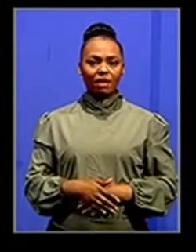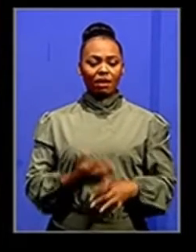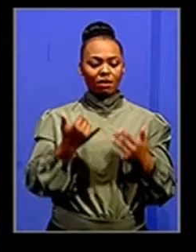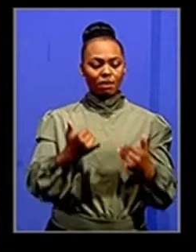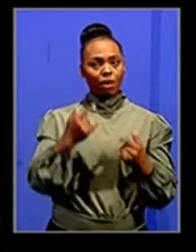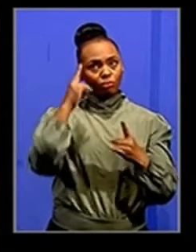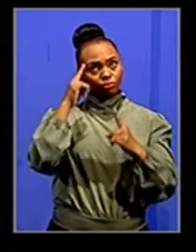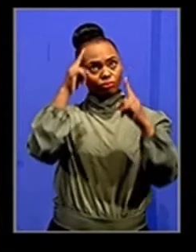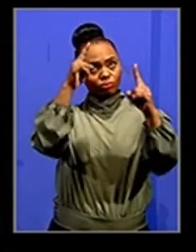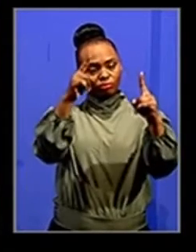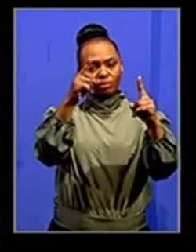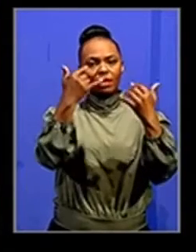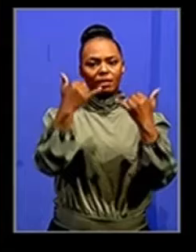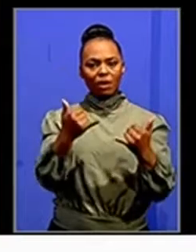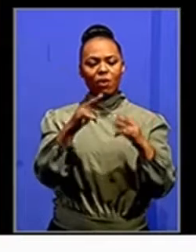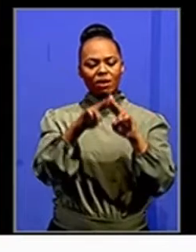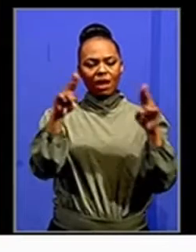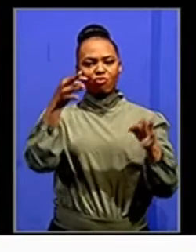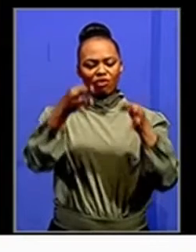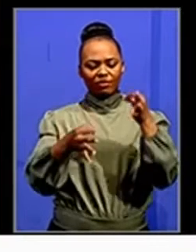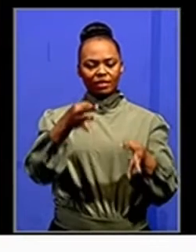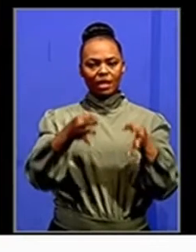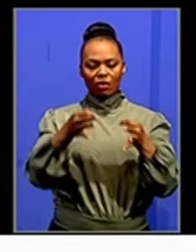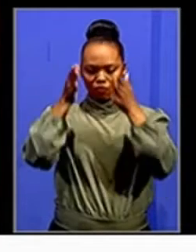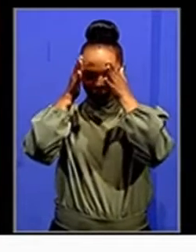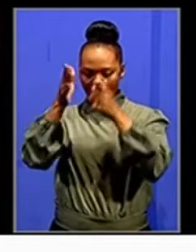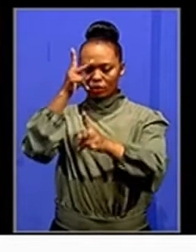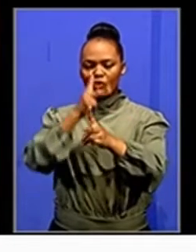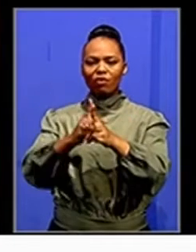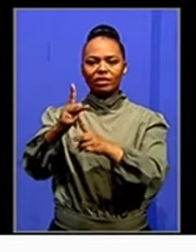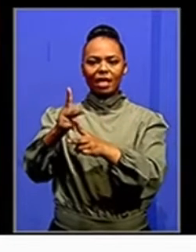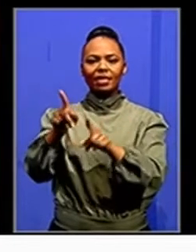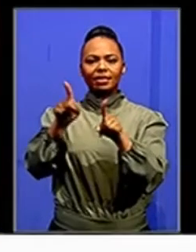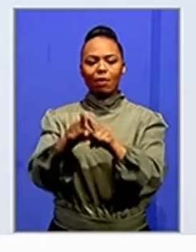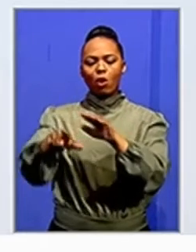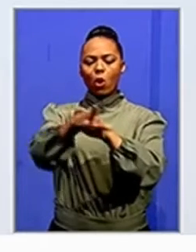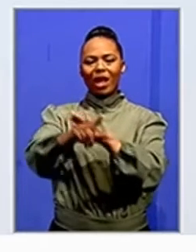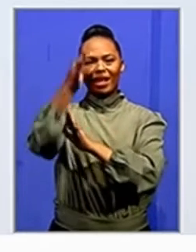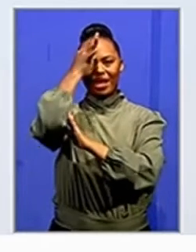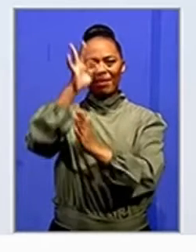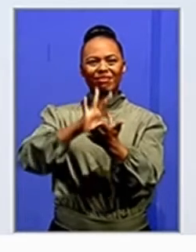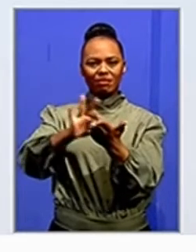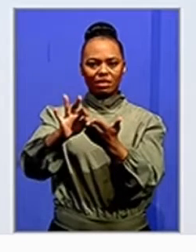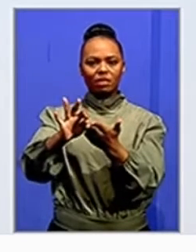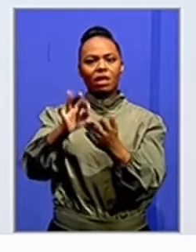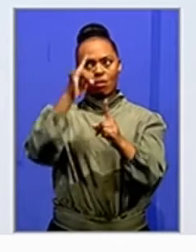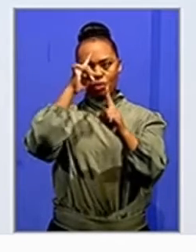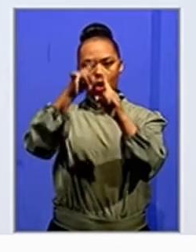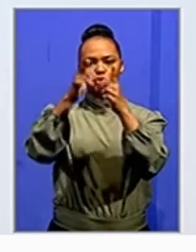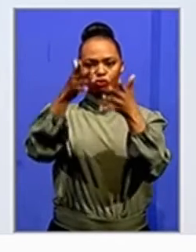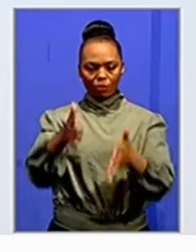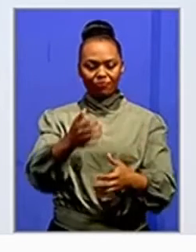a non-political, professional and clean local government. Selemong sa 2016